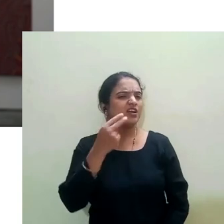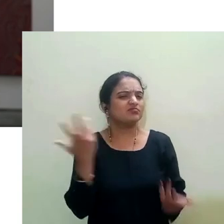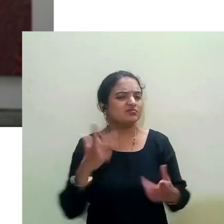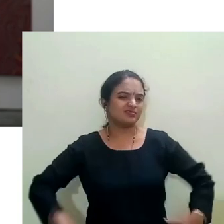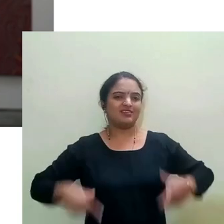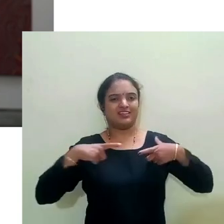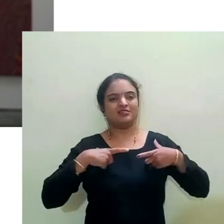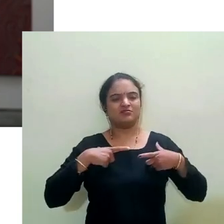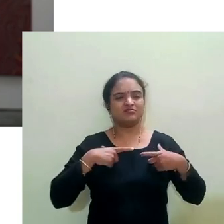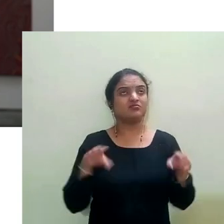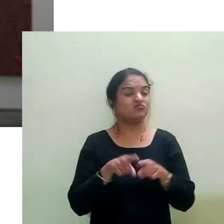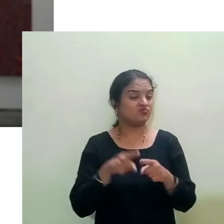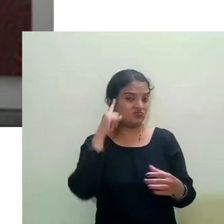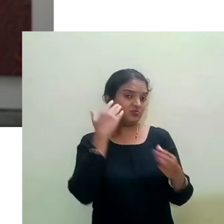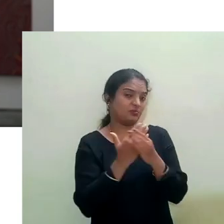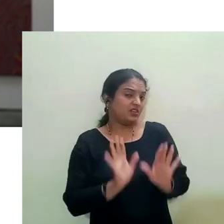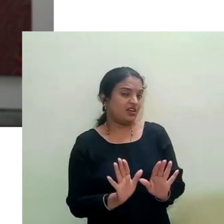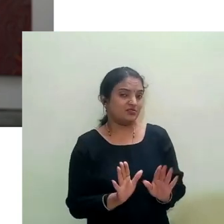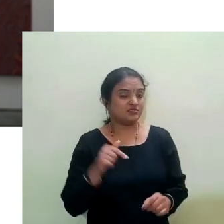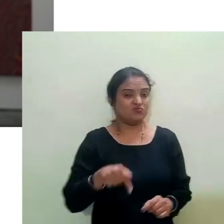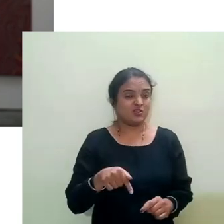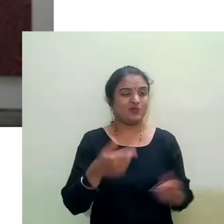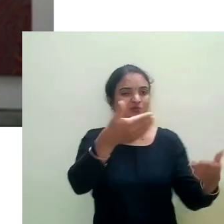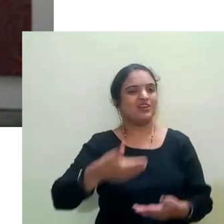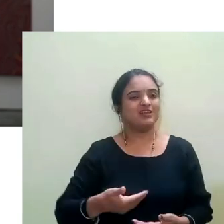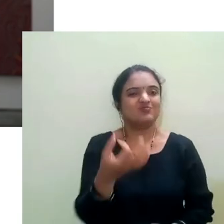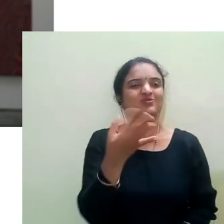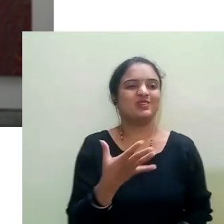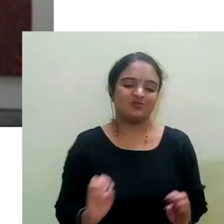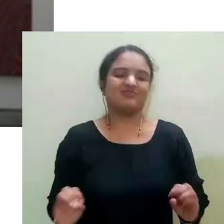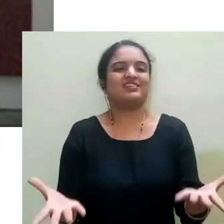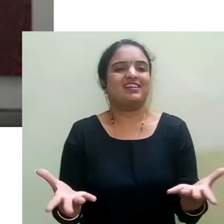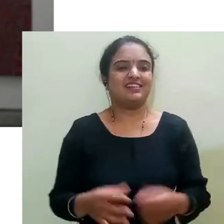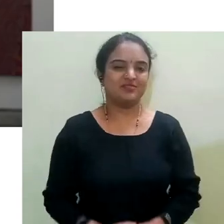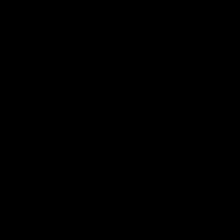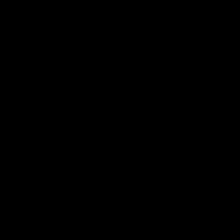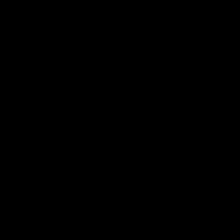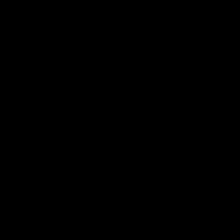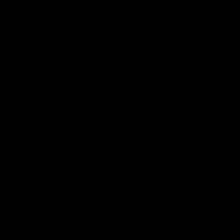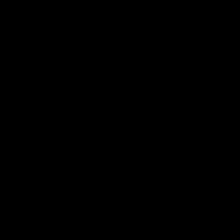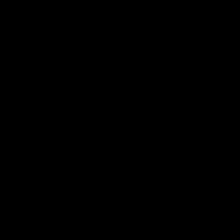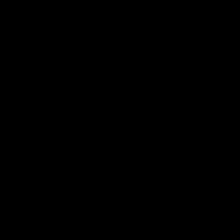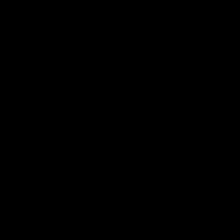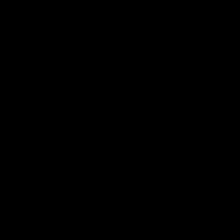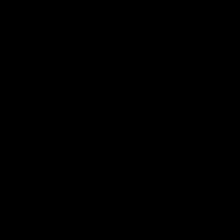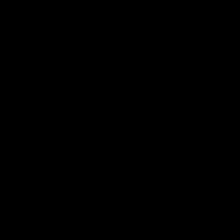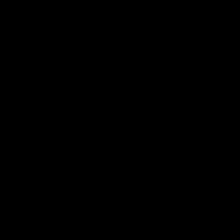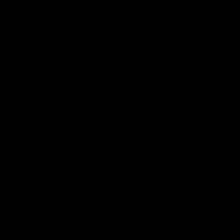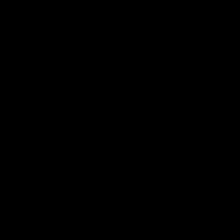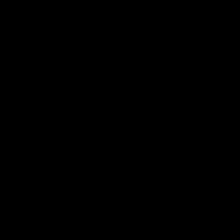Art is life, or so we believe. So welcome to New Beginnings.